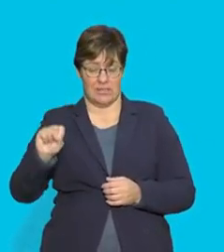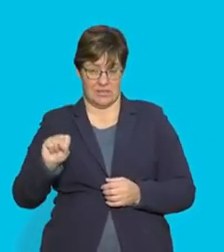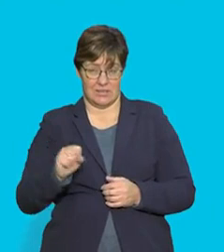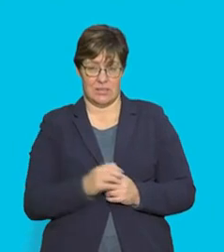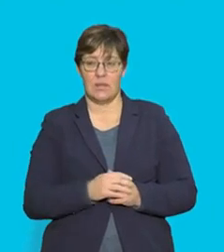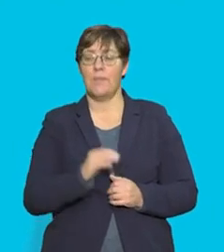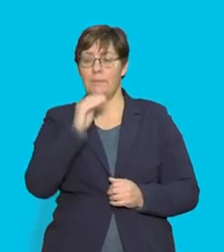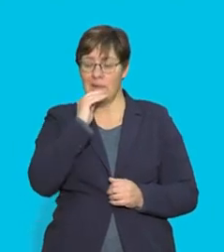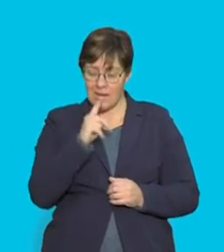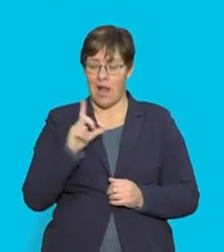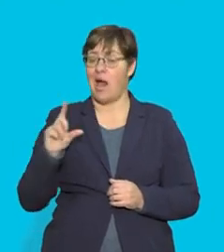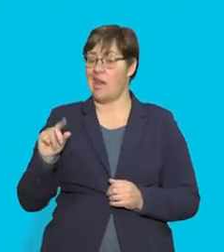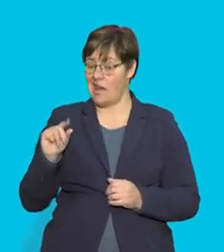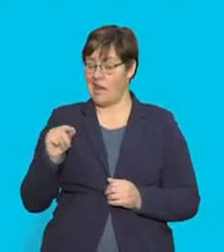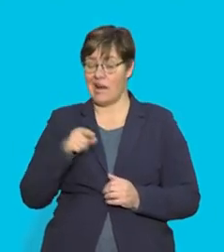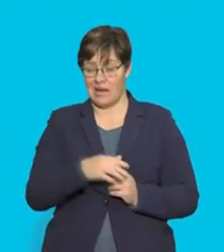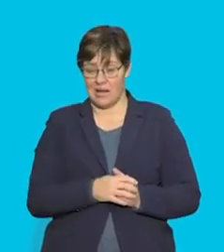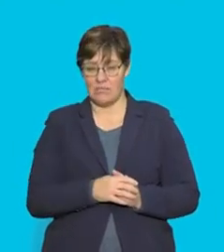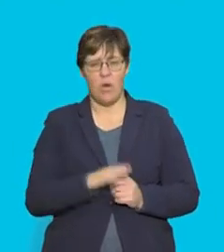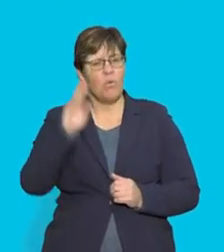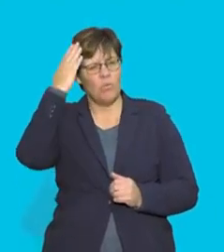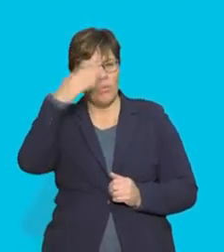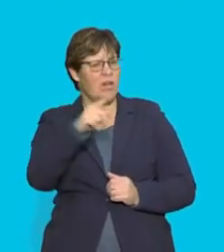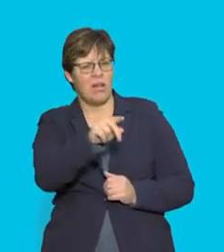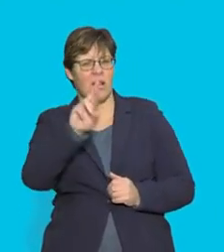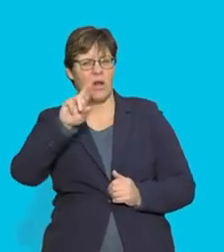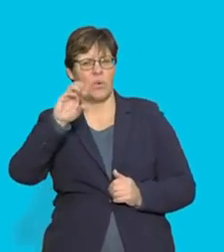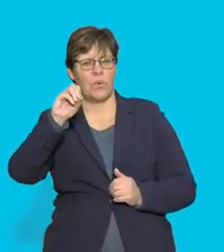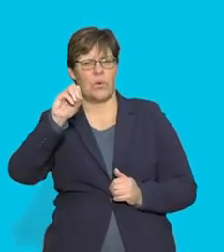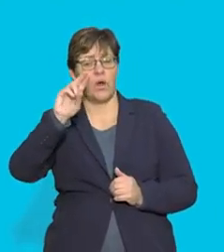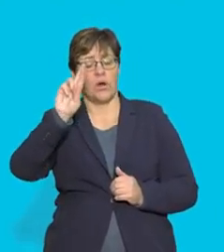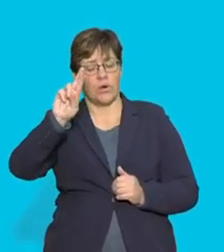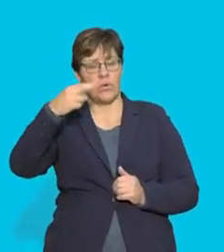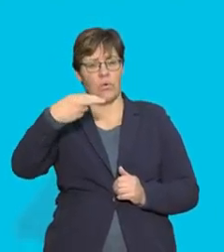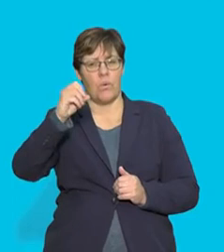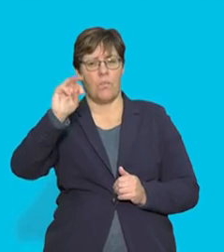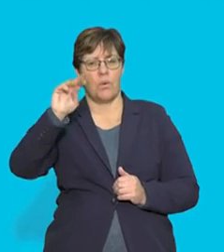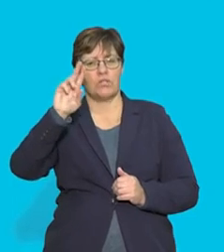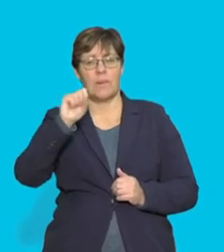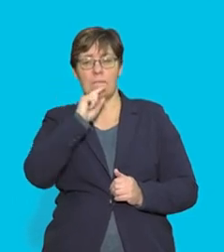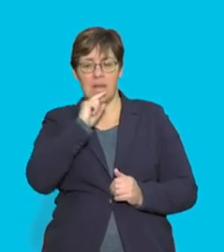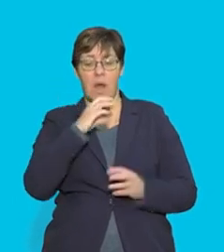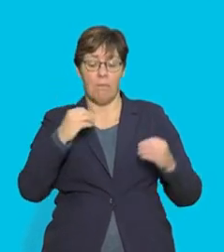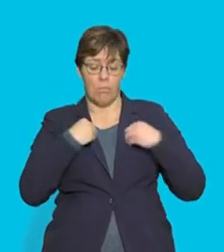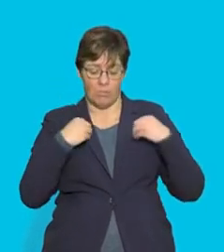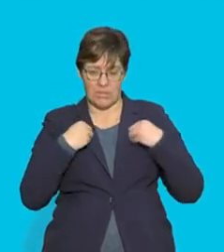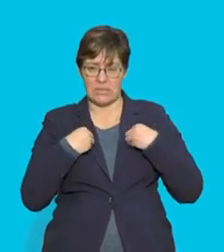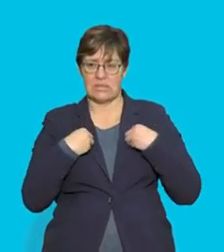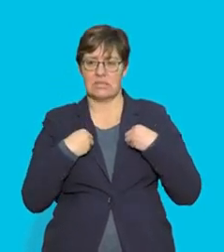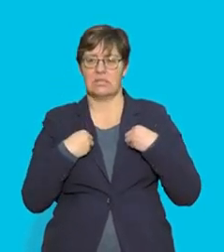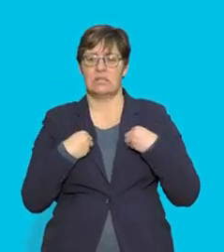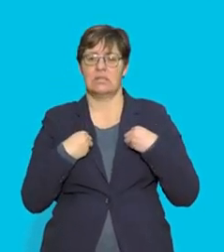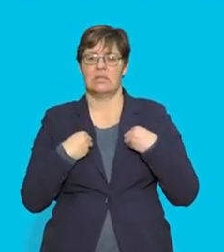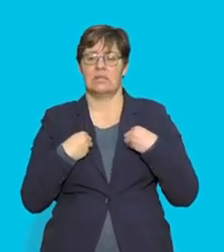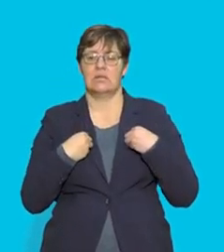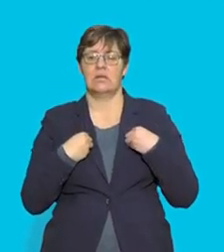is a rhombus, which is a very interesting one. What do we know about it? All the properties of a parallelogram are very true